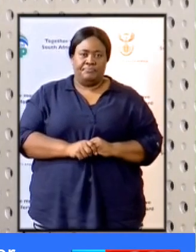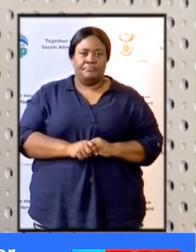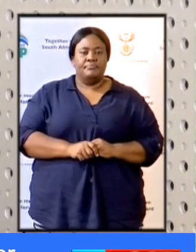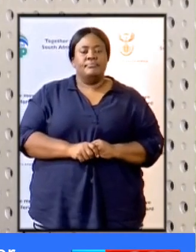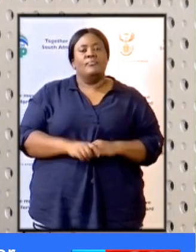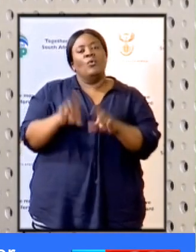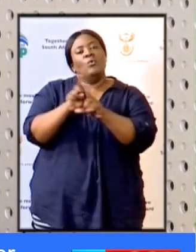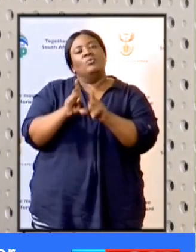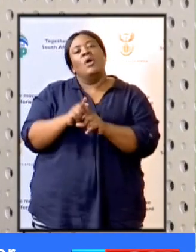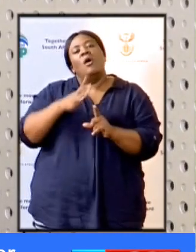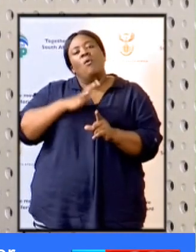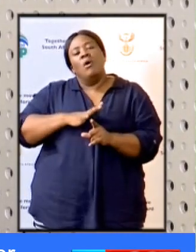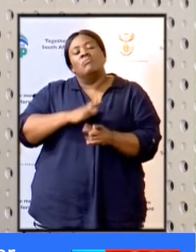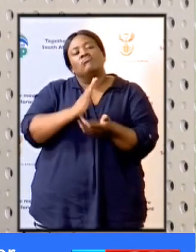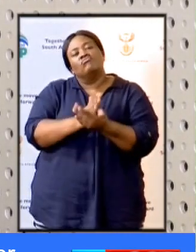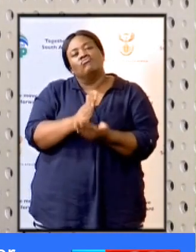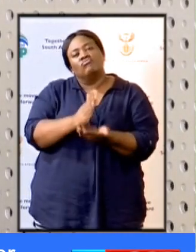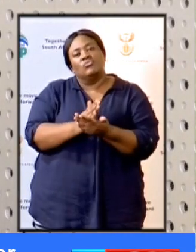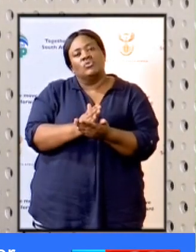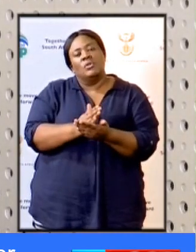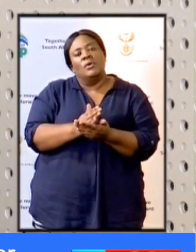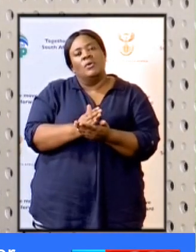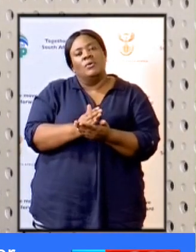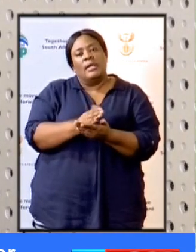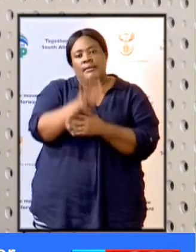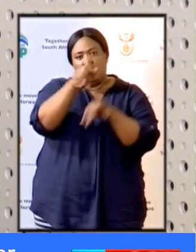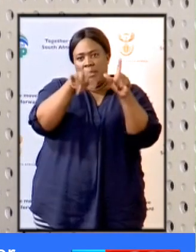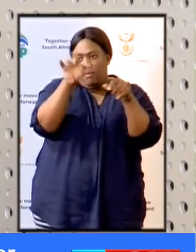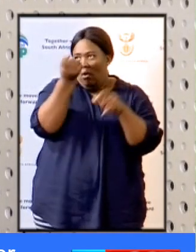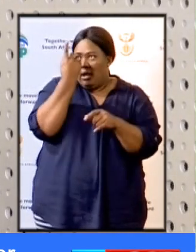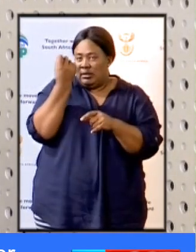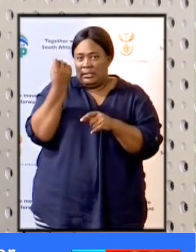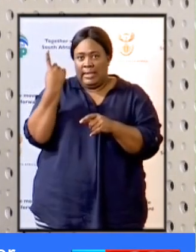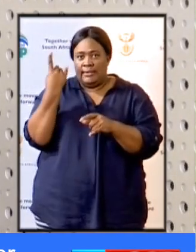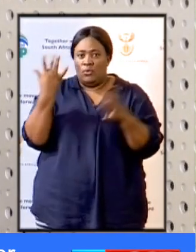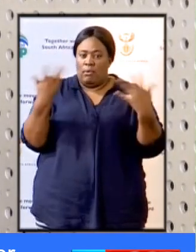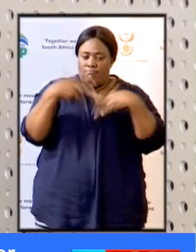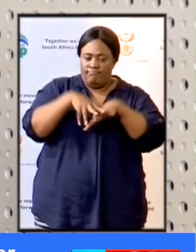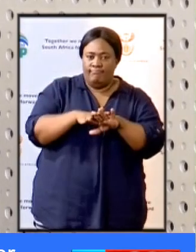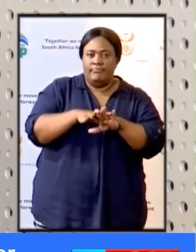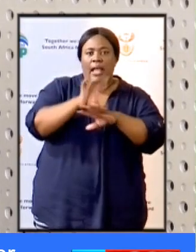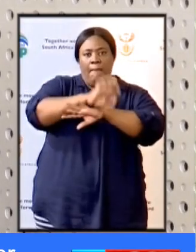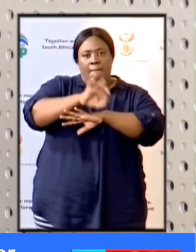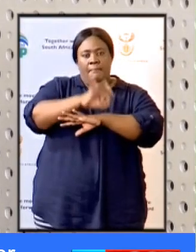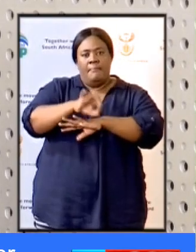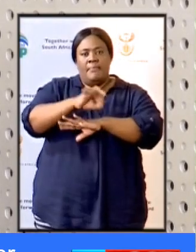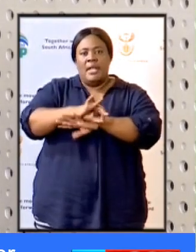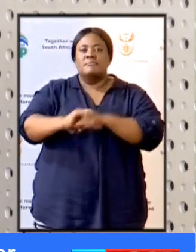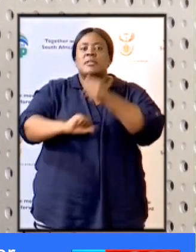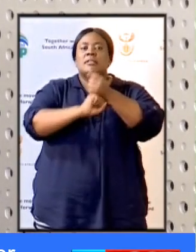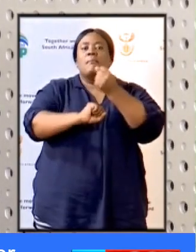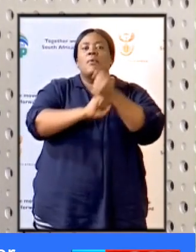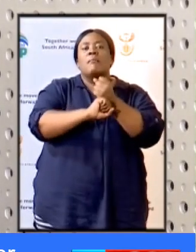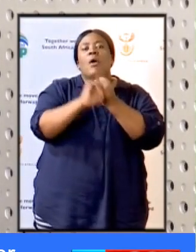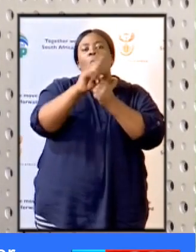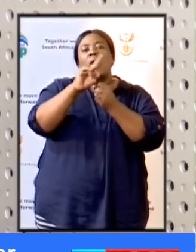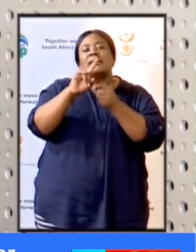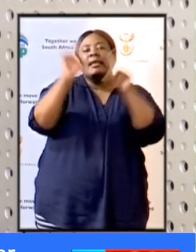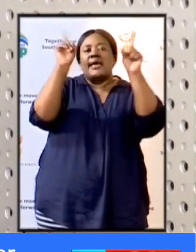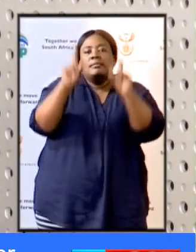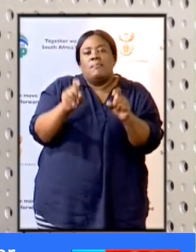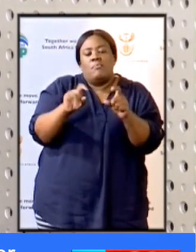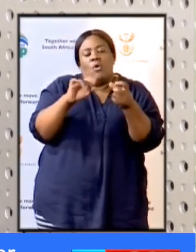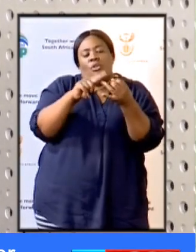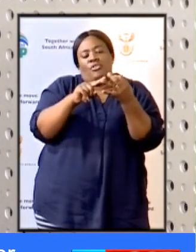ensure our stakeholders that the implementation plans are informed by 3 principles: not spreading